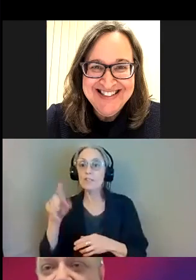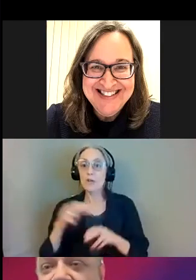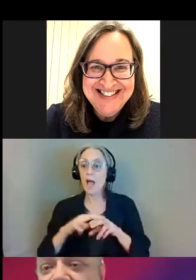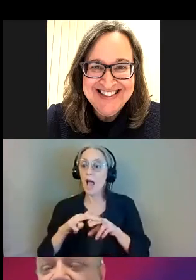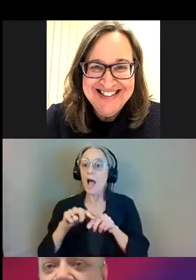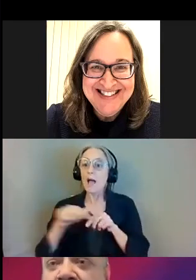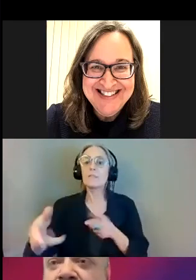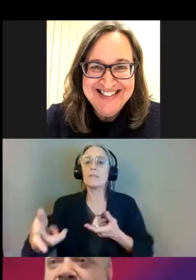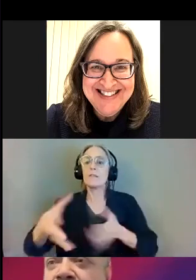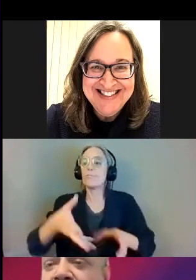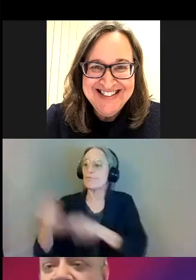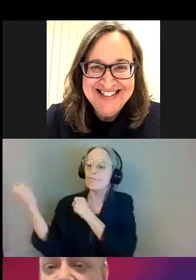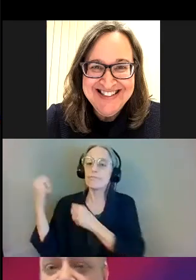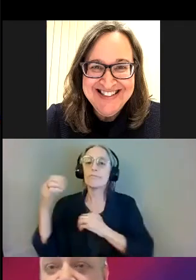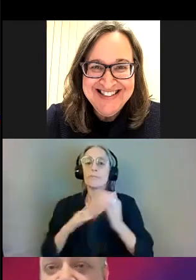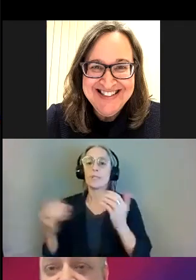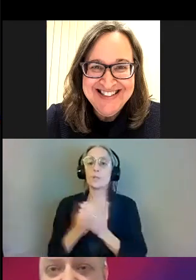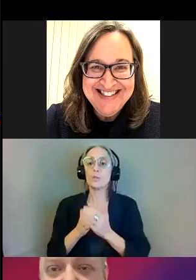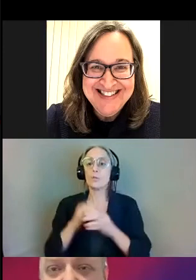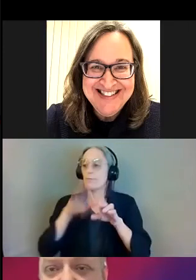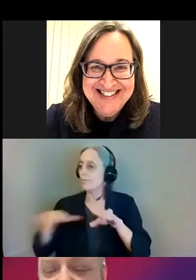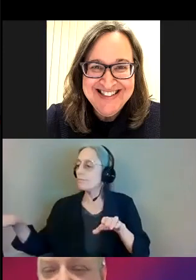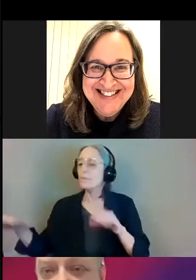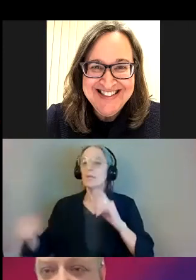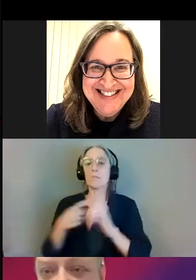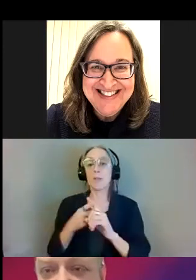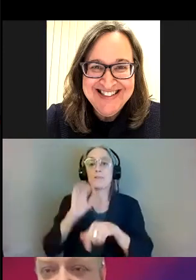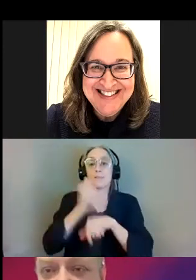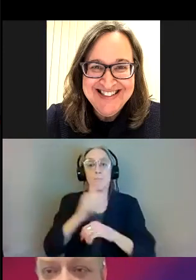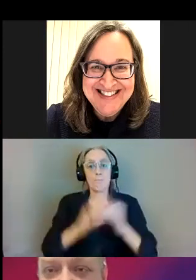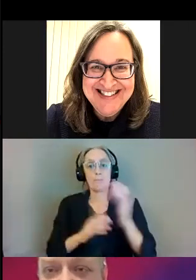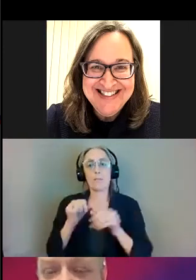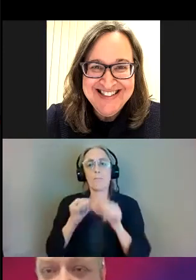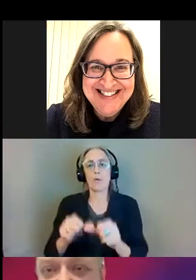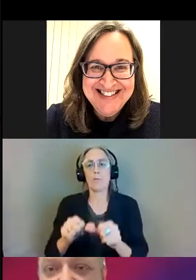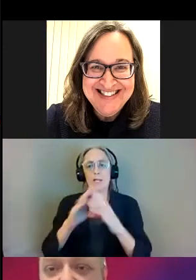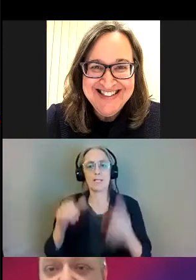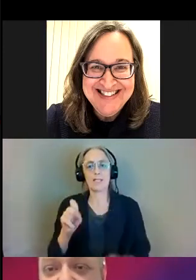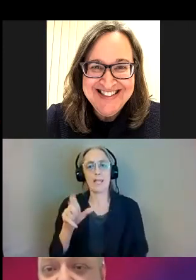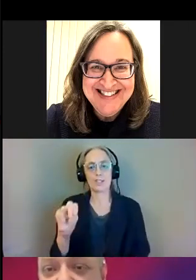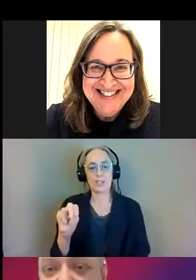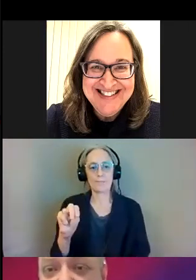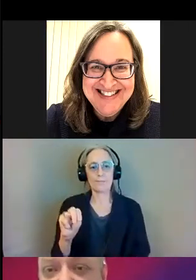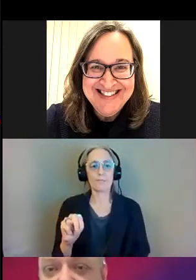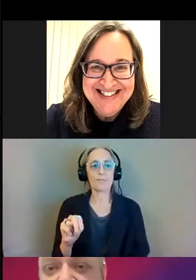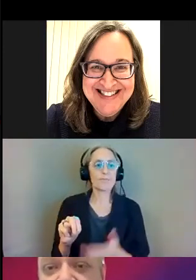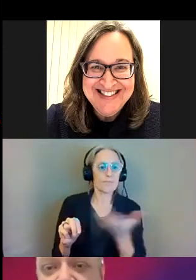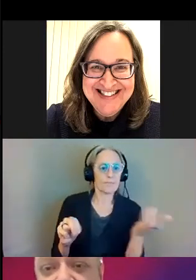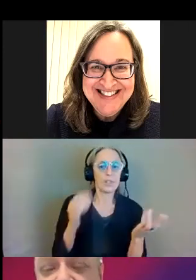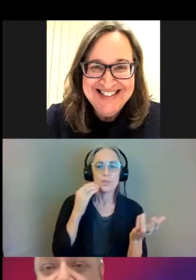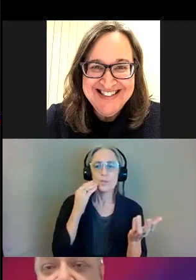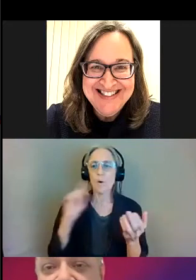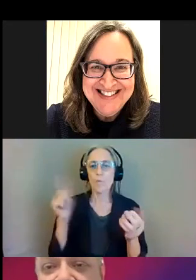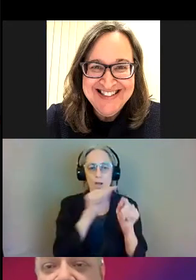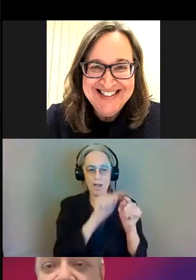permanent stations. Next slide, please. So here's you should be familiar with the geography. Here again, this